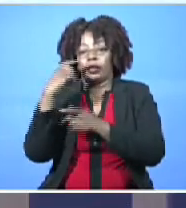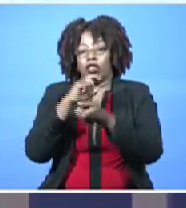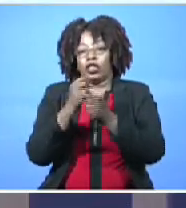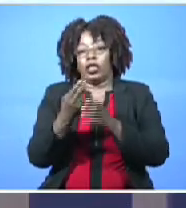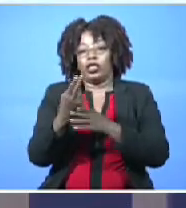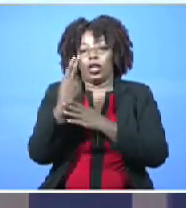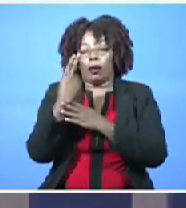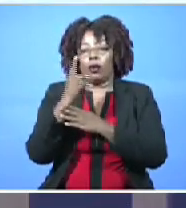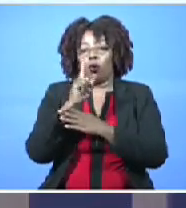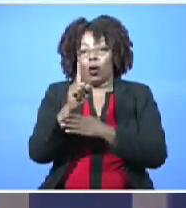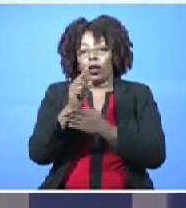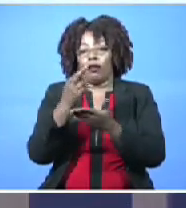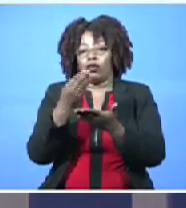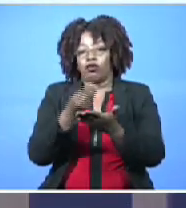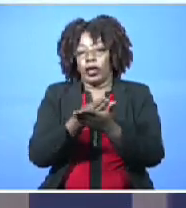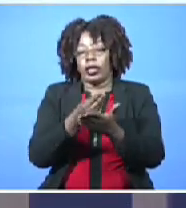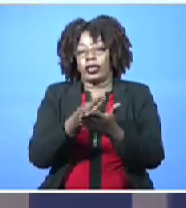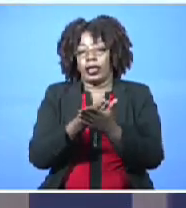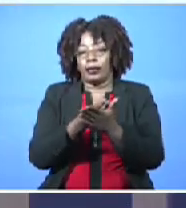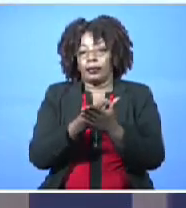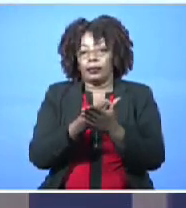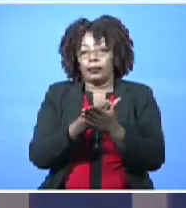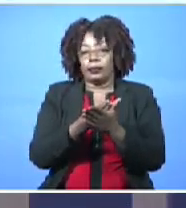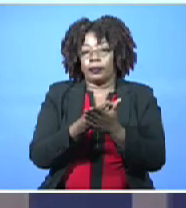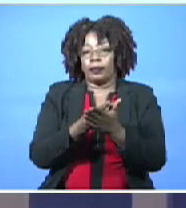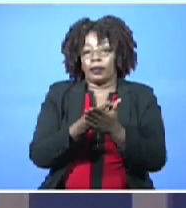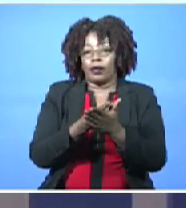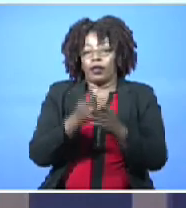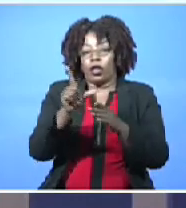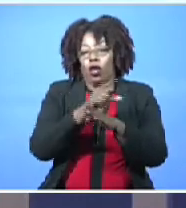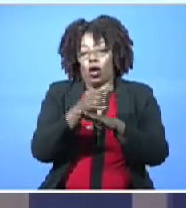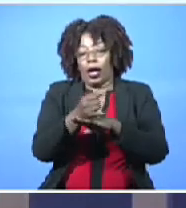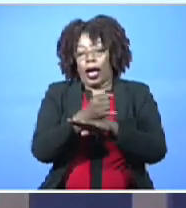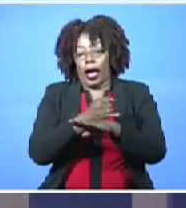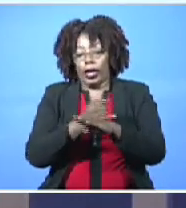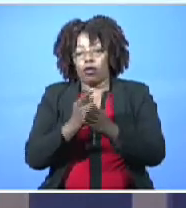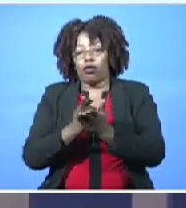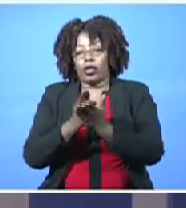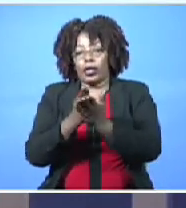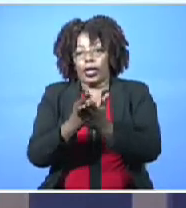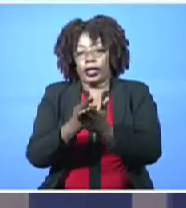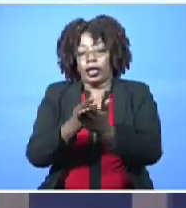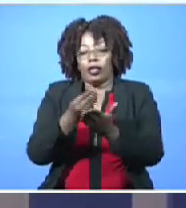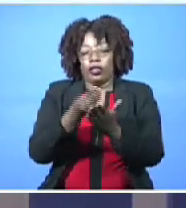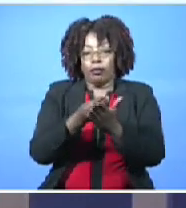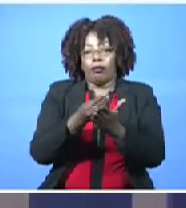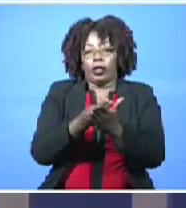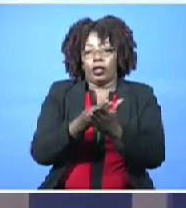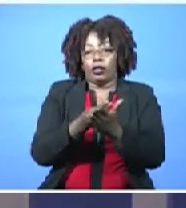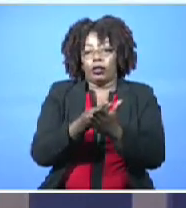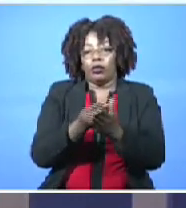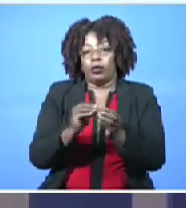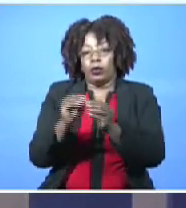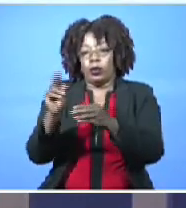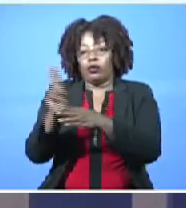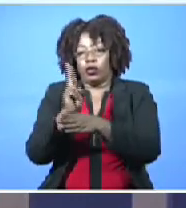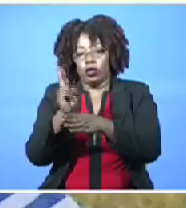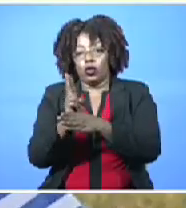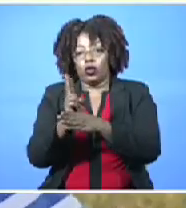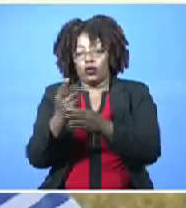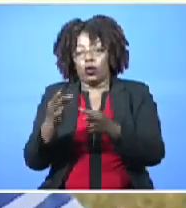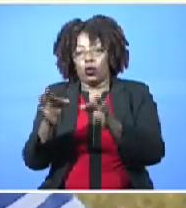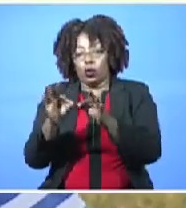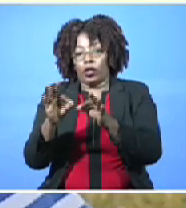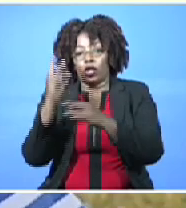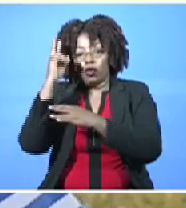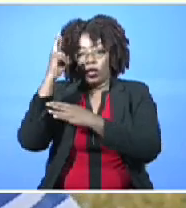is one of the fundraising events for the Long Island Regatta. But this year, some of the money made will be set aside for a worthy cause. Before time, we